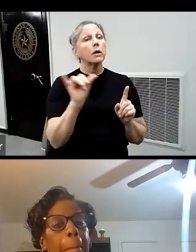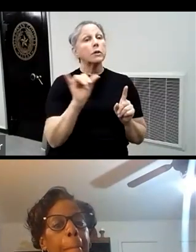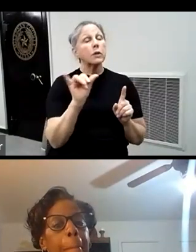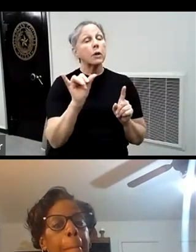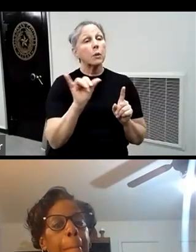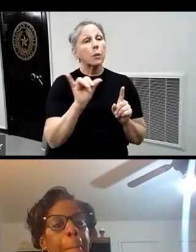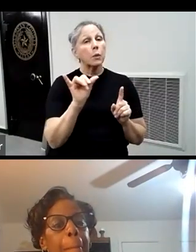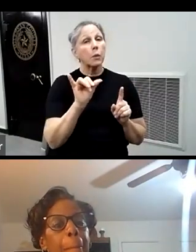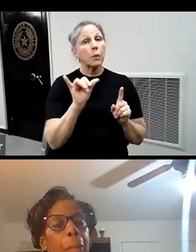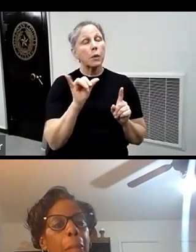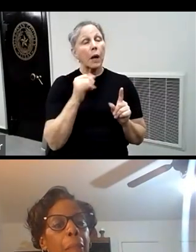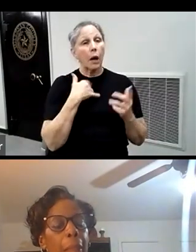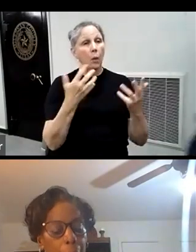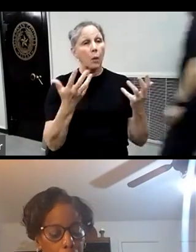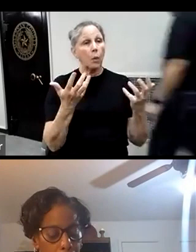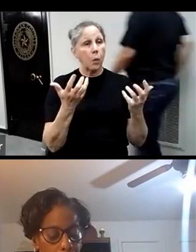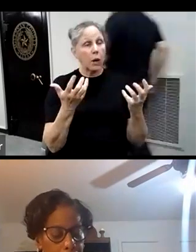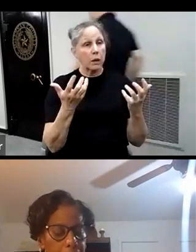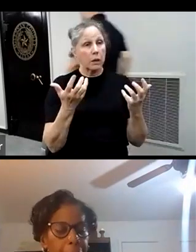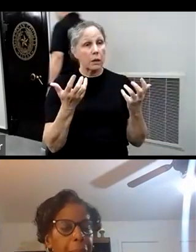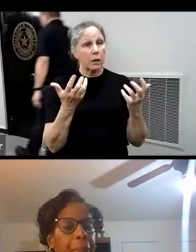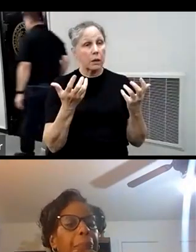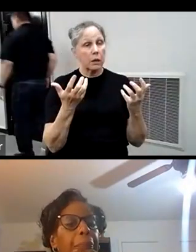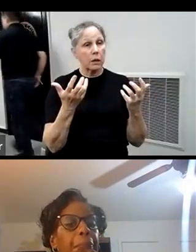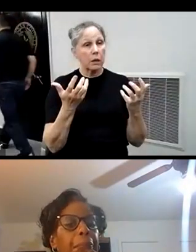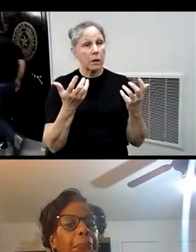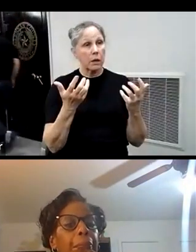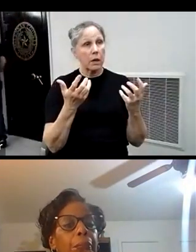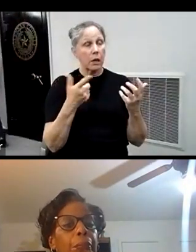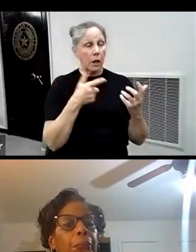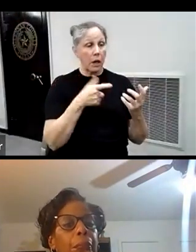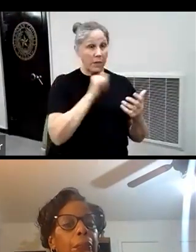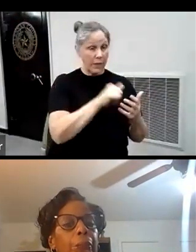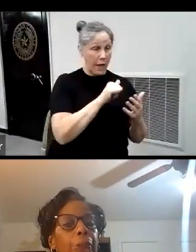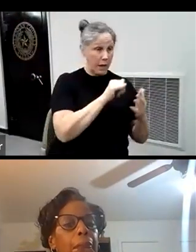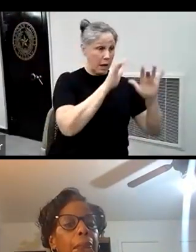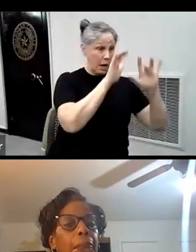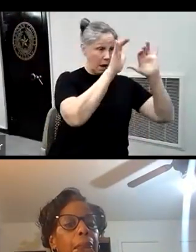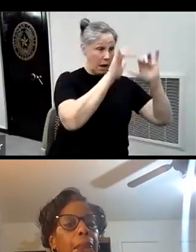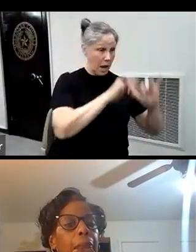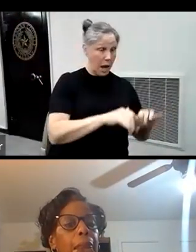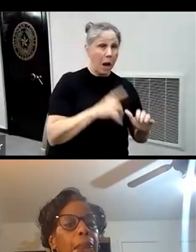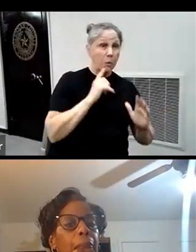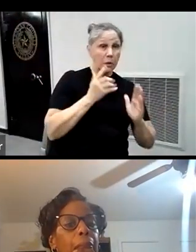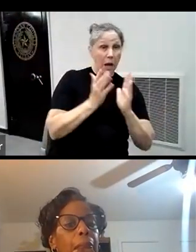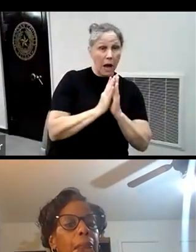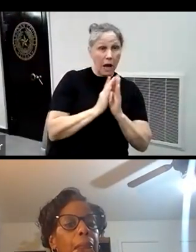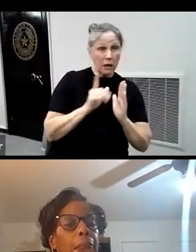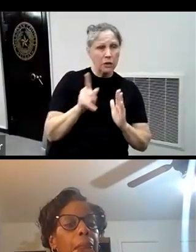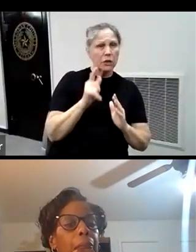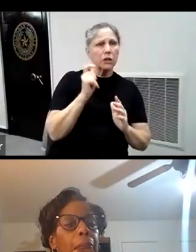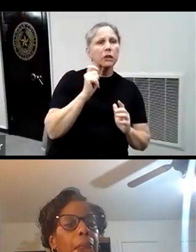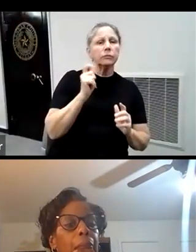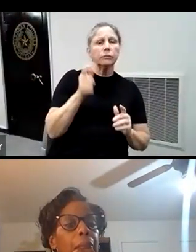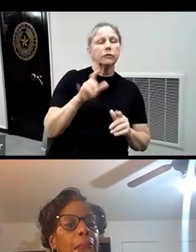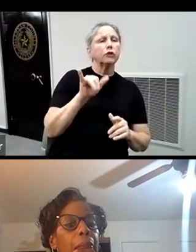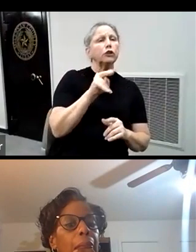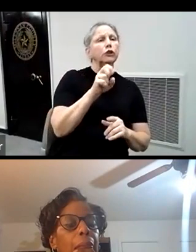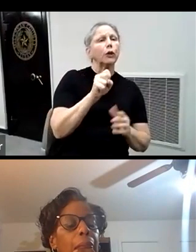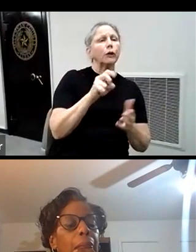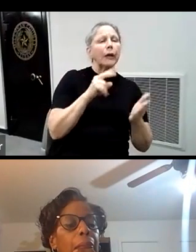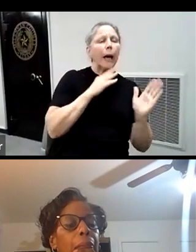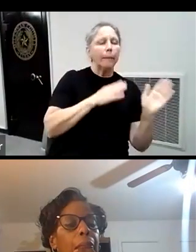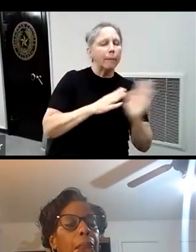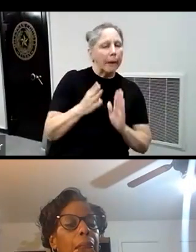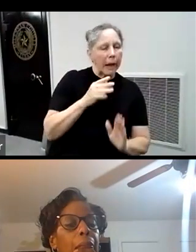also, I'd like to, in working on this, I'd like to ask, and Commissioner Jones, I meant to call you yesterday and just didn't